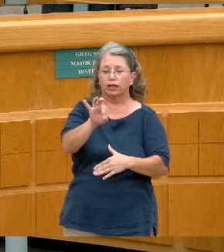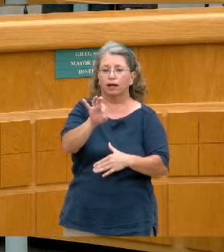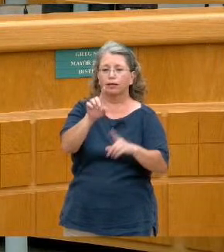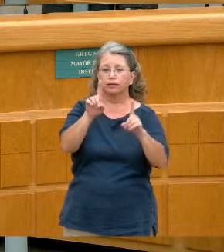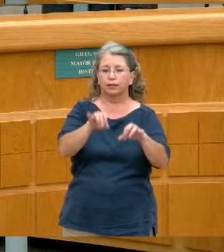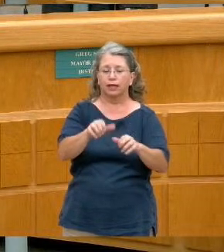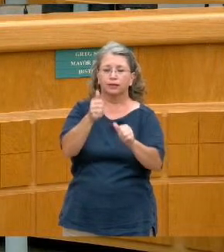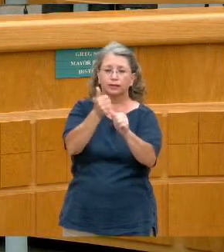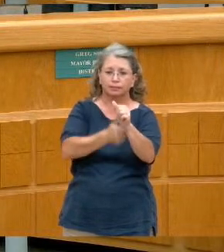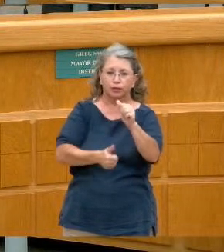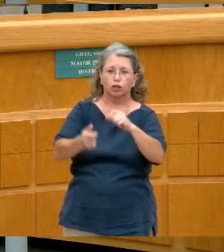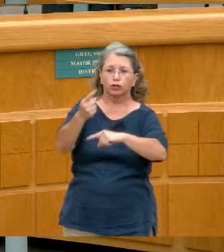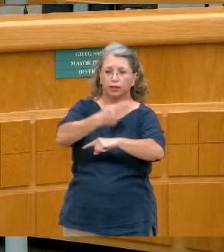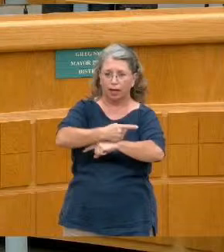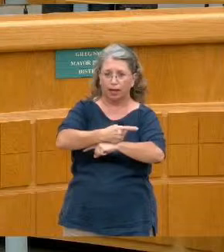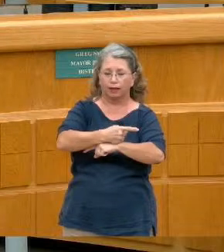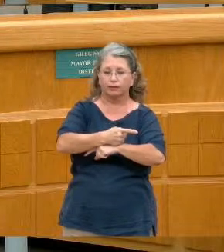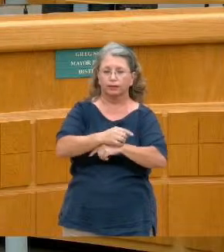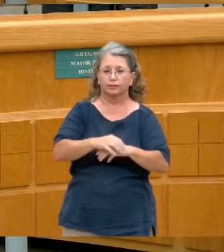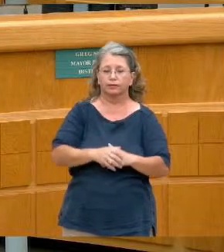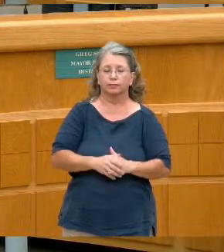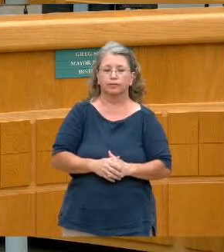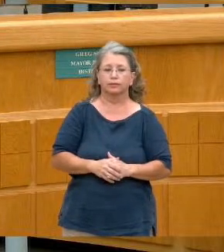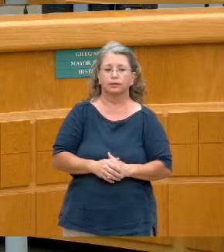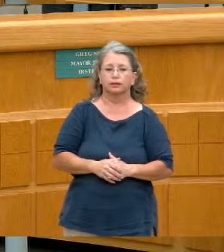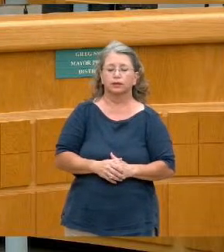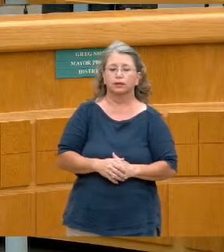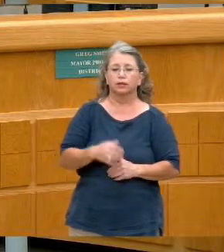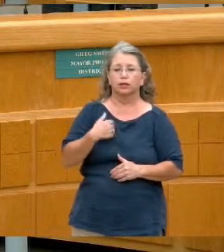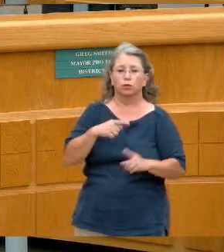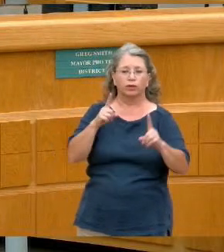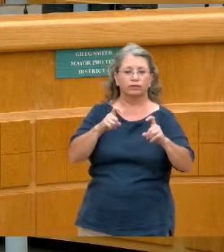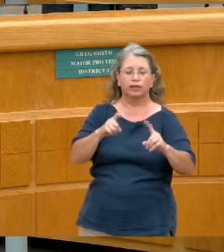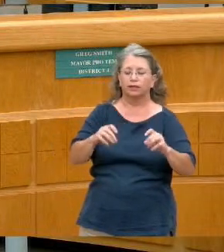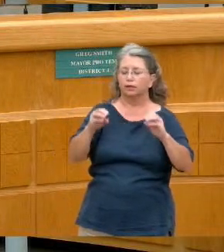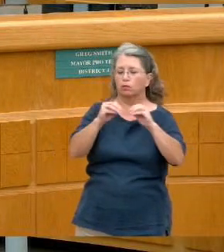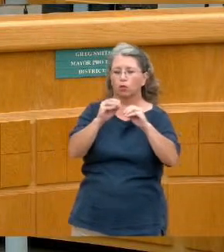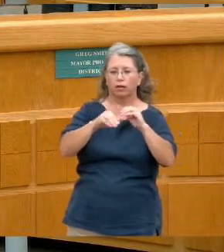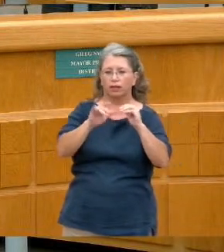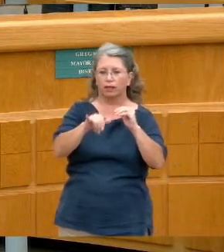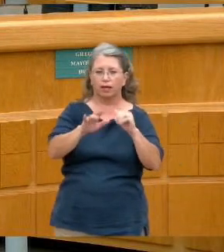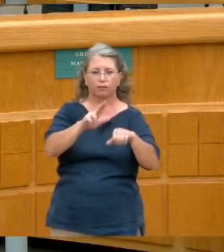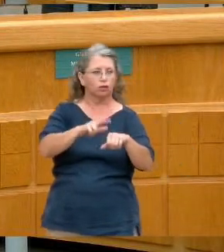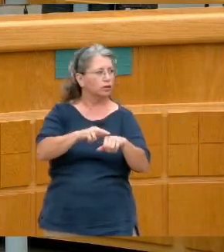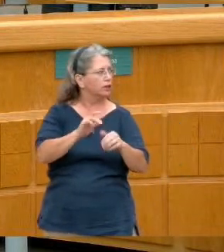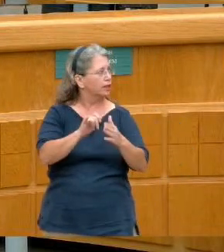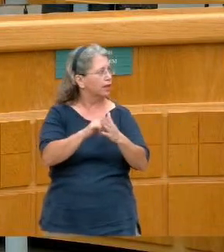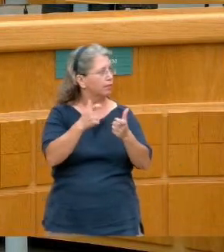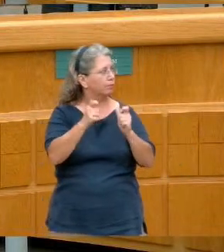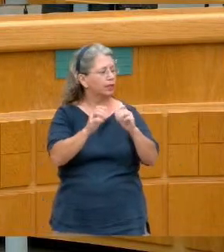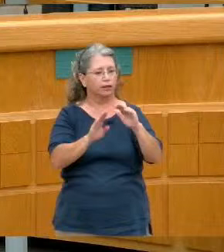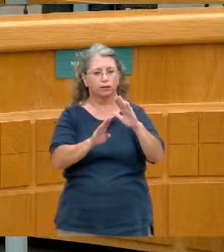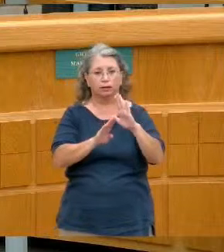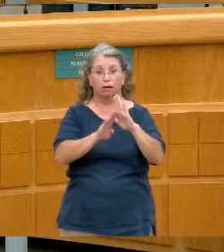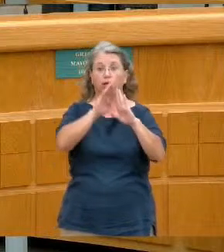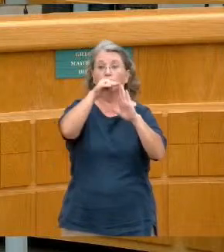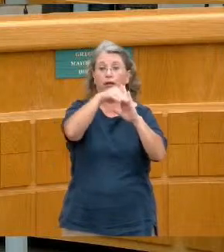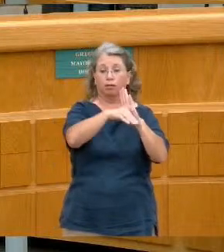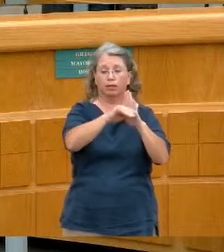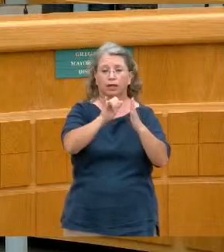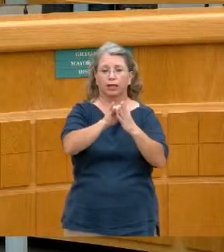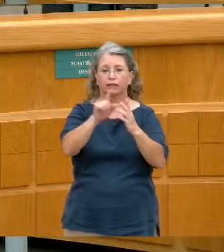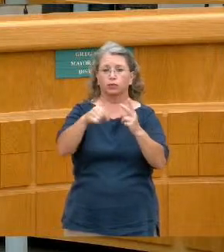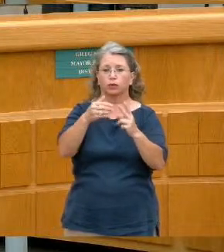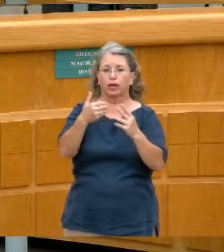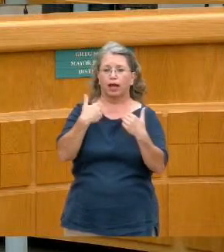day. That's a 7-day running average. We've tested a lot more over time. This big hump there was when we had our meat processing